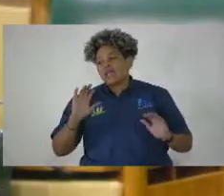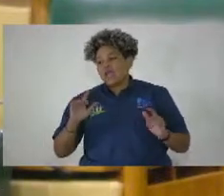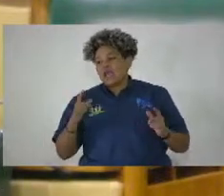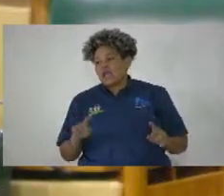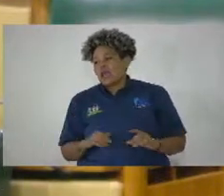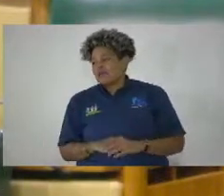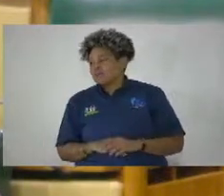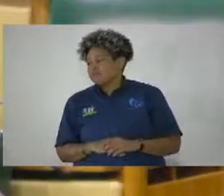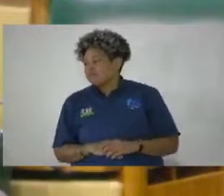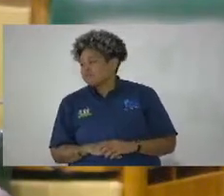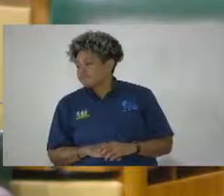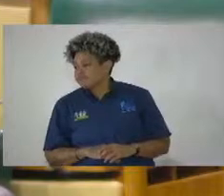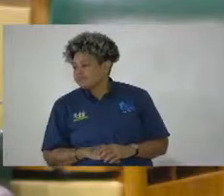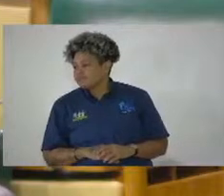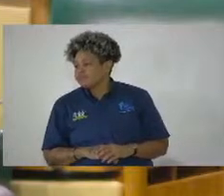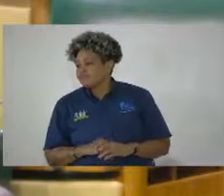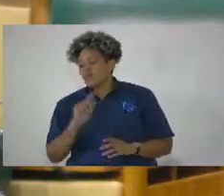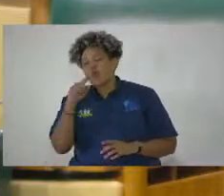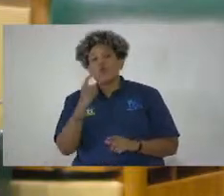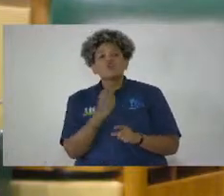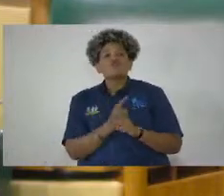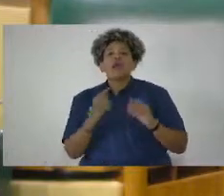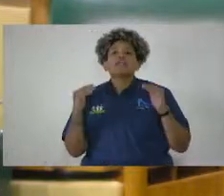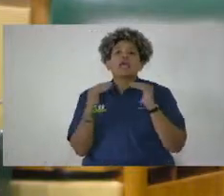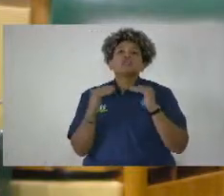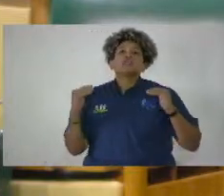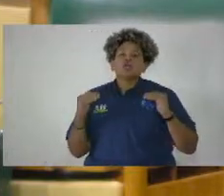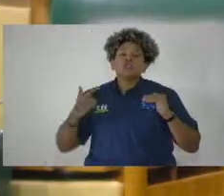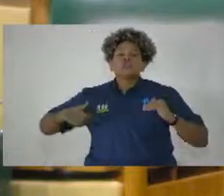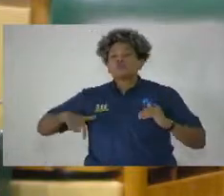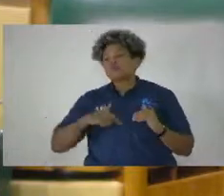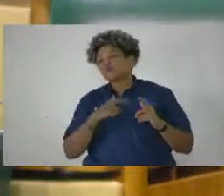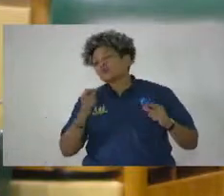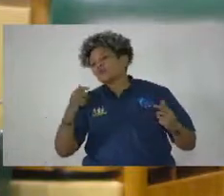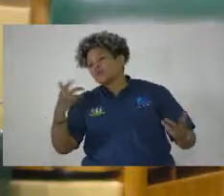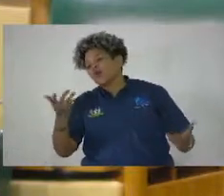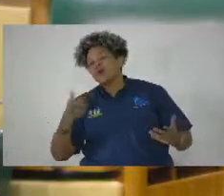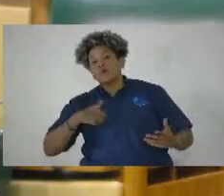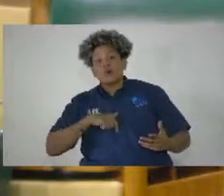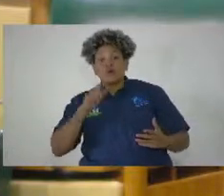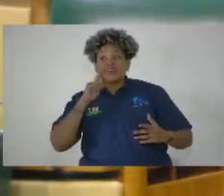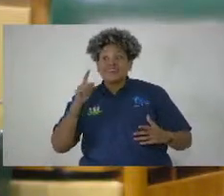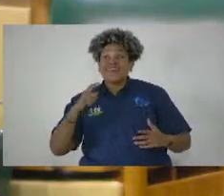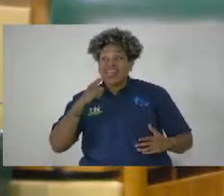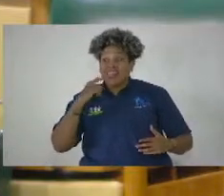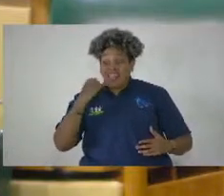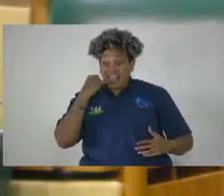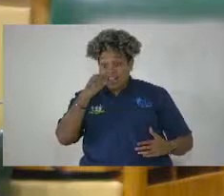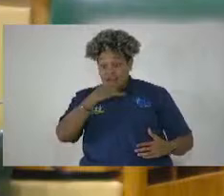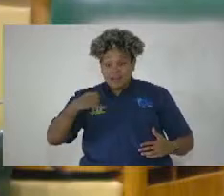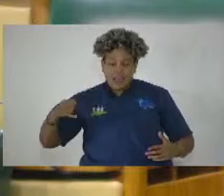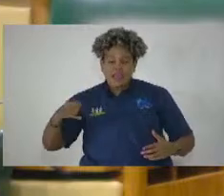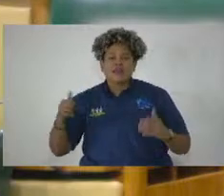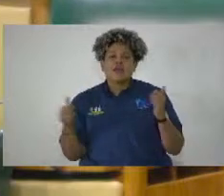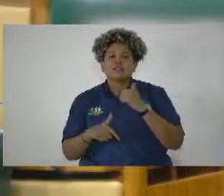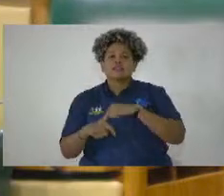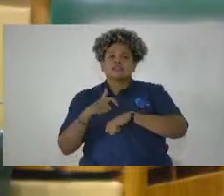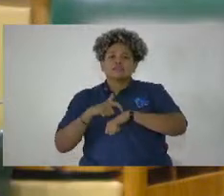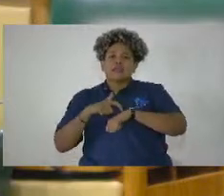It is only right and just, Mr. Speaker, that we draw a line under this